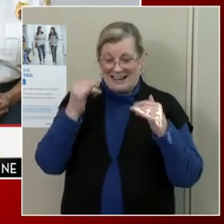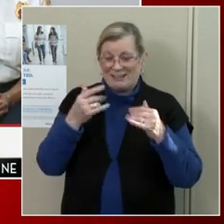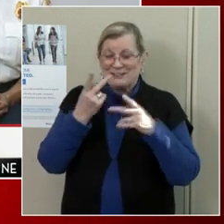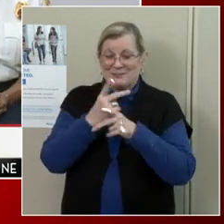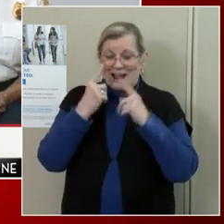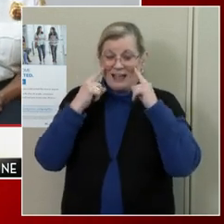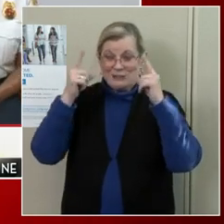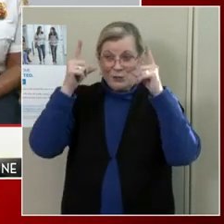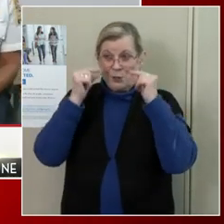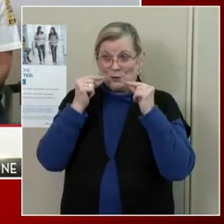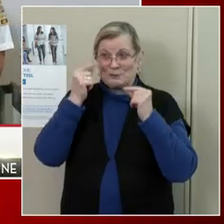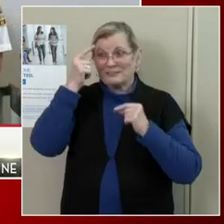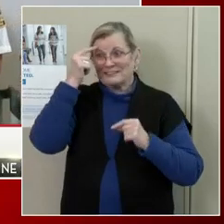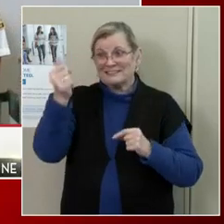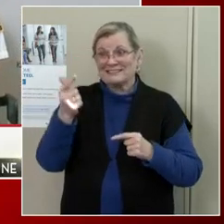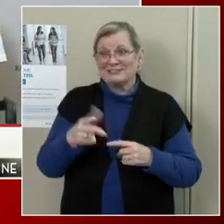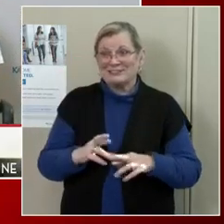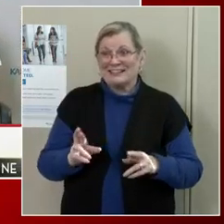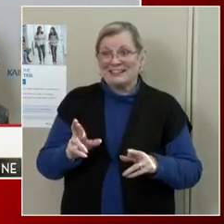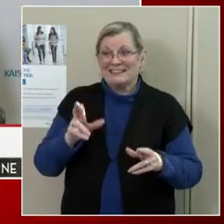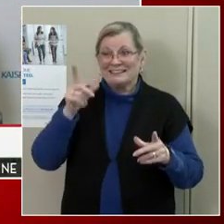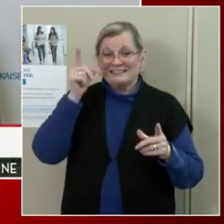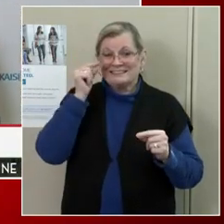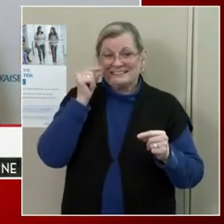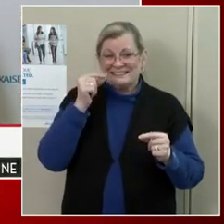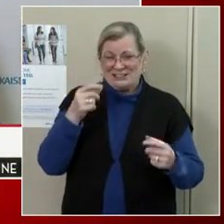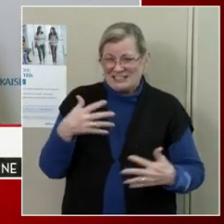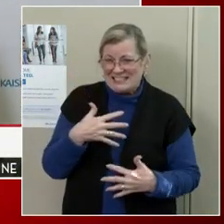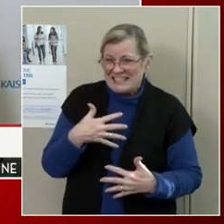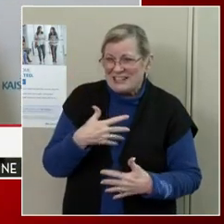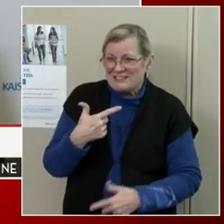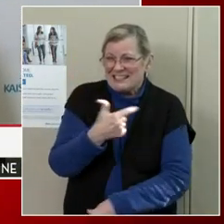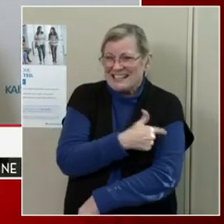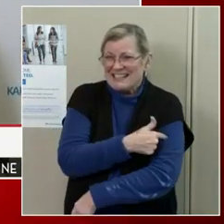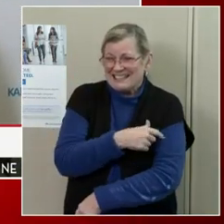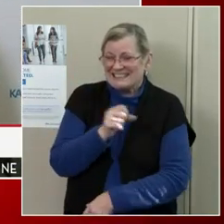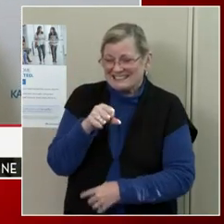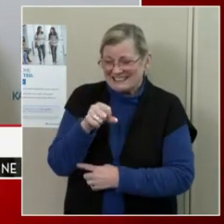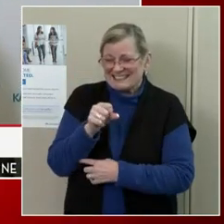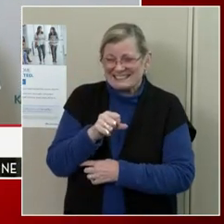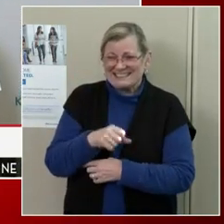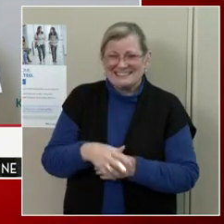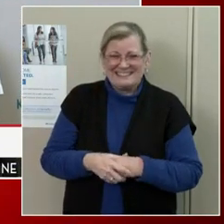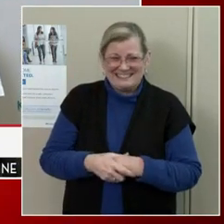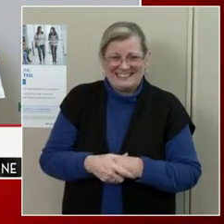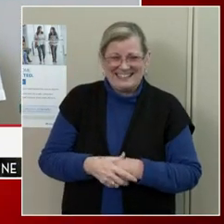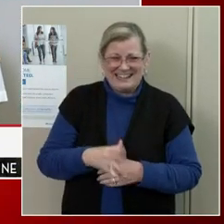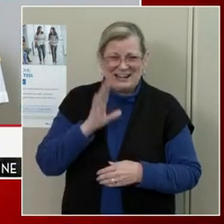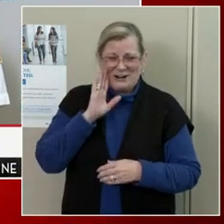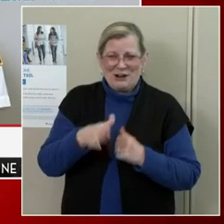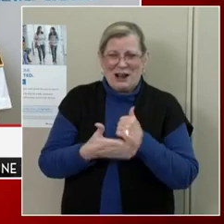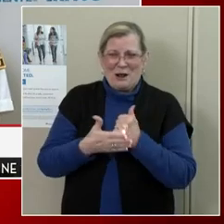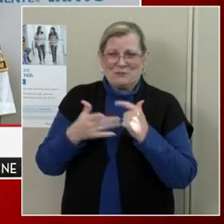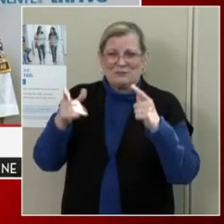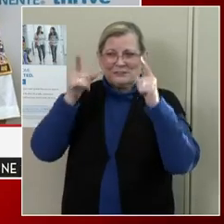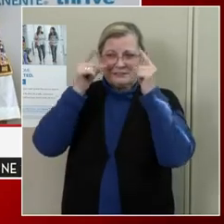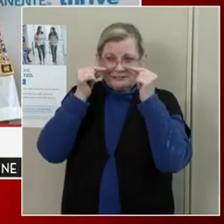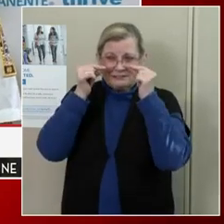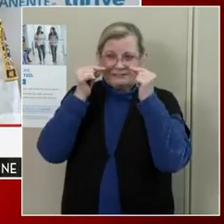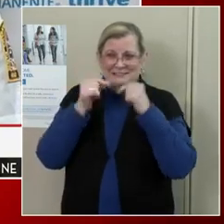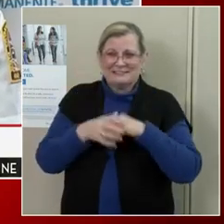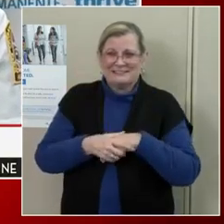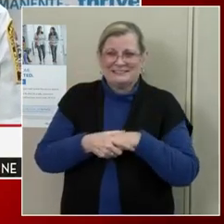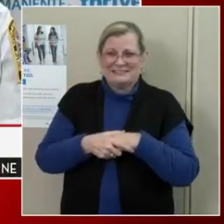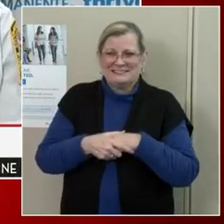Don't be scared. It's okay. I hear I'm a good stick, and we can talk to it if you want. But John, just a little bit, I'm going to roll your sleeve up.